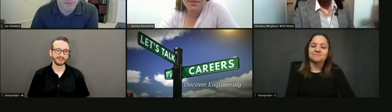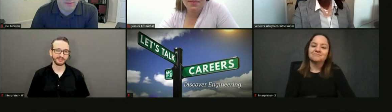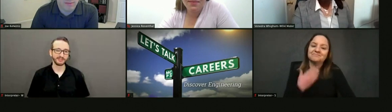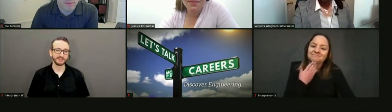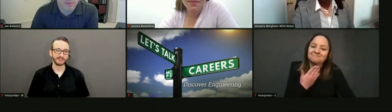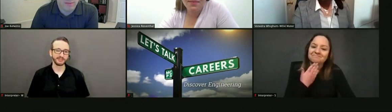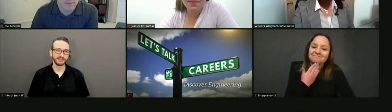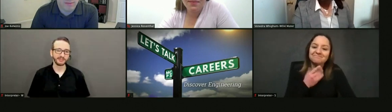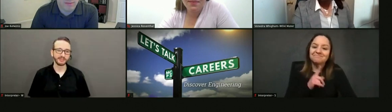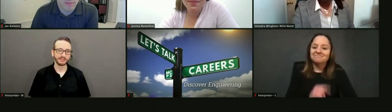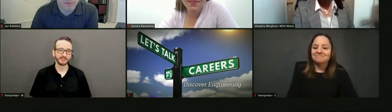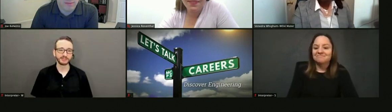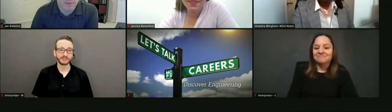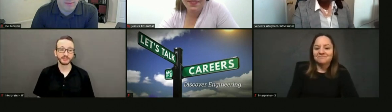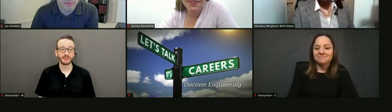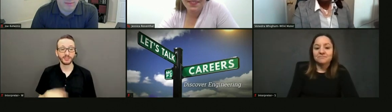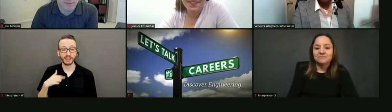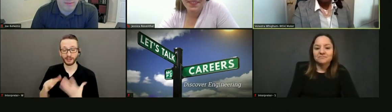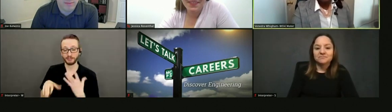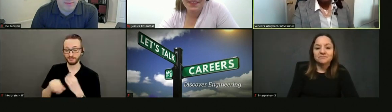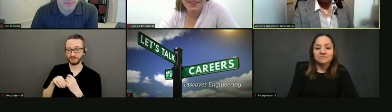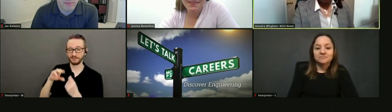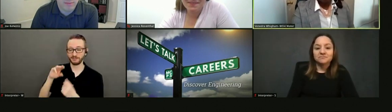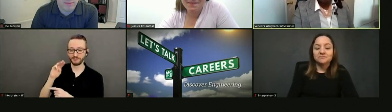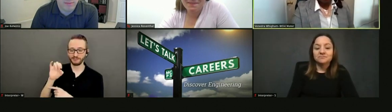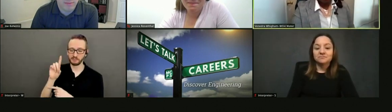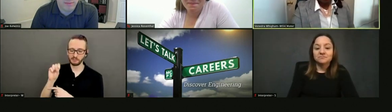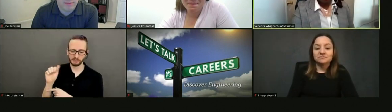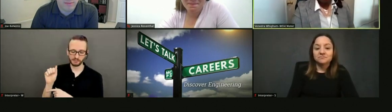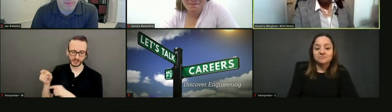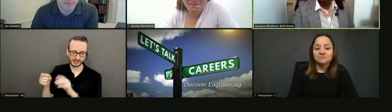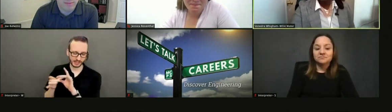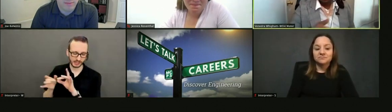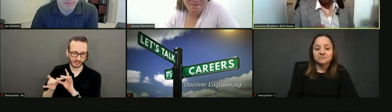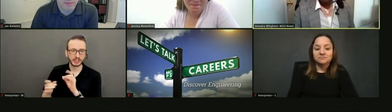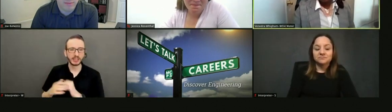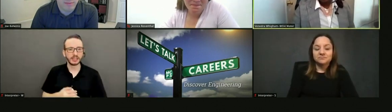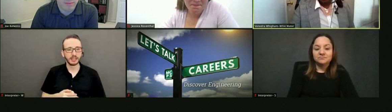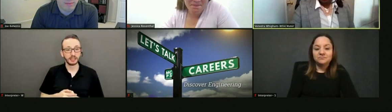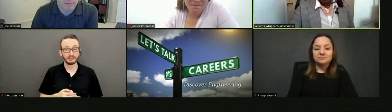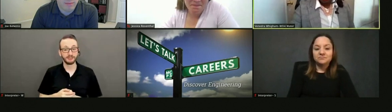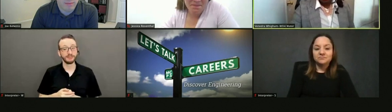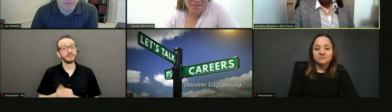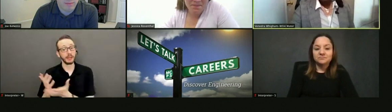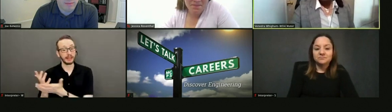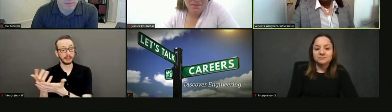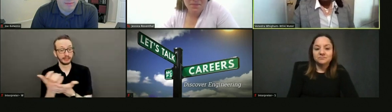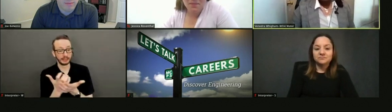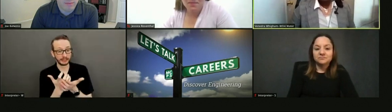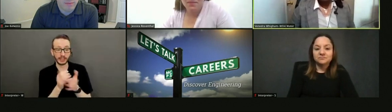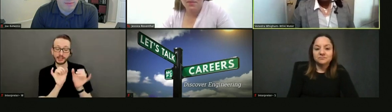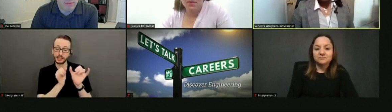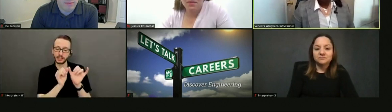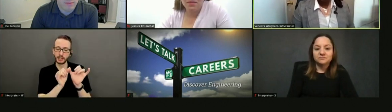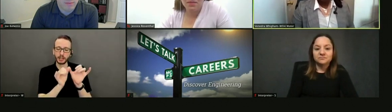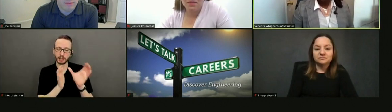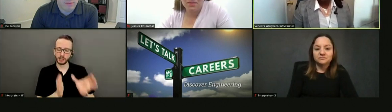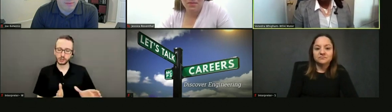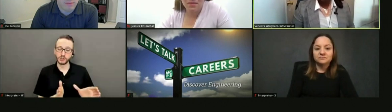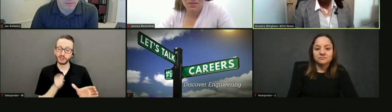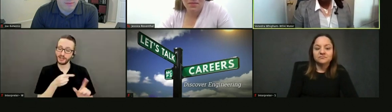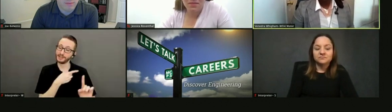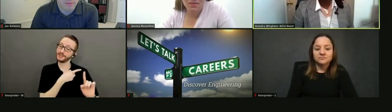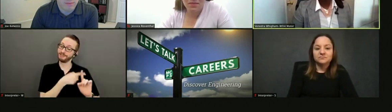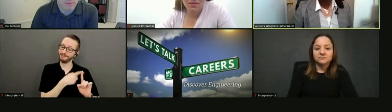Happy to piggyback on what Melissa says. Being in demand as an engineer is a